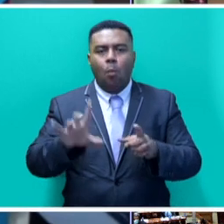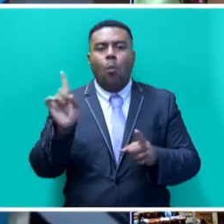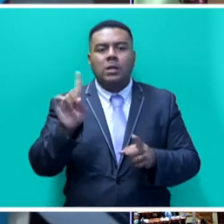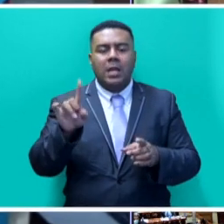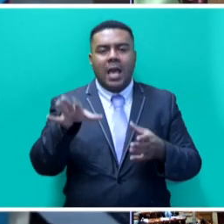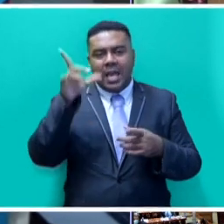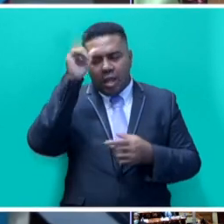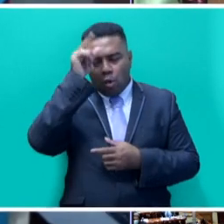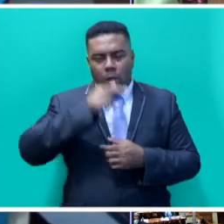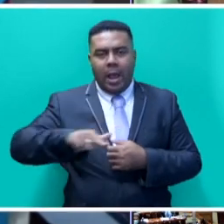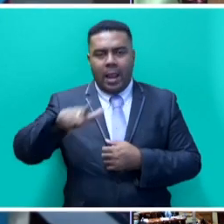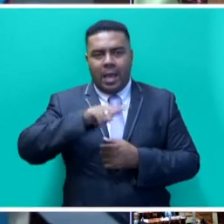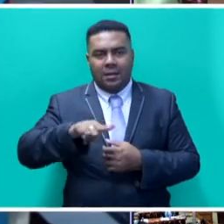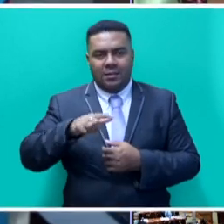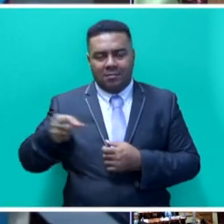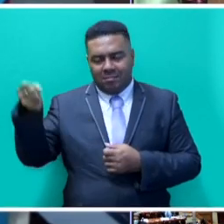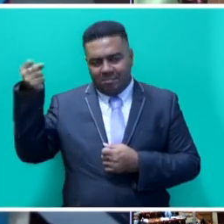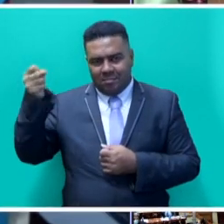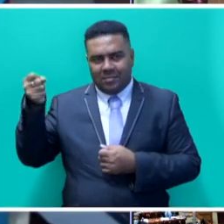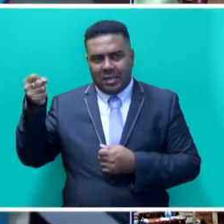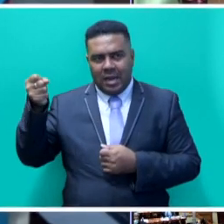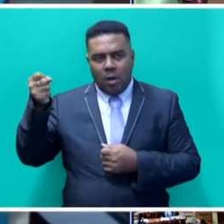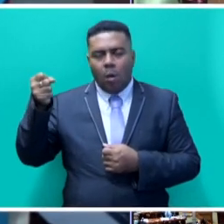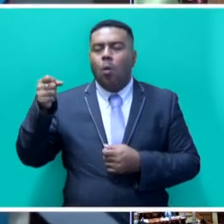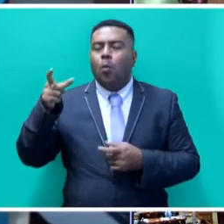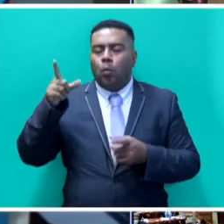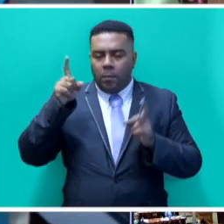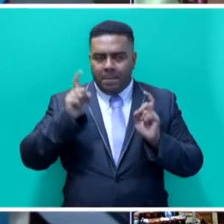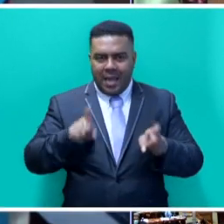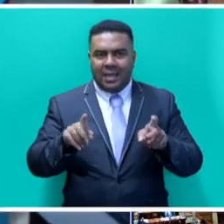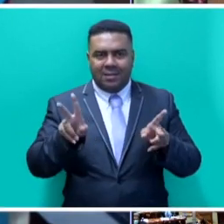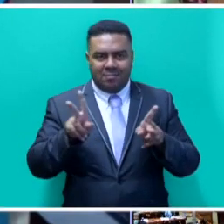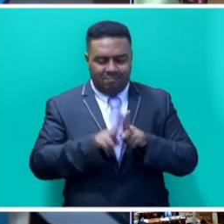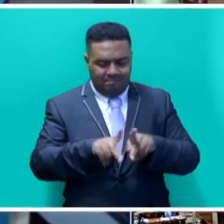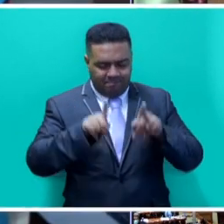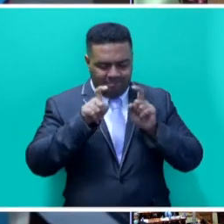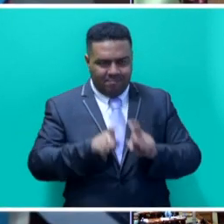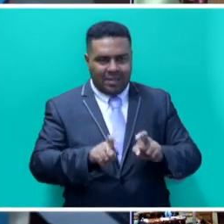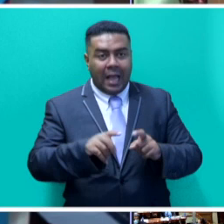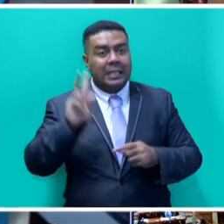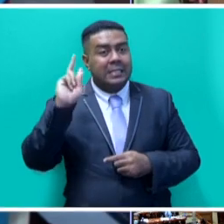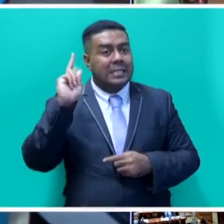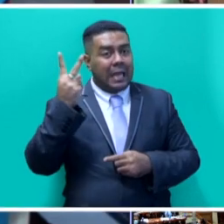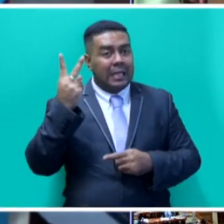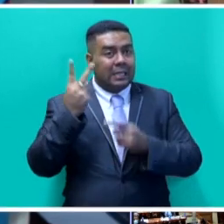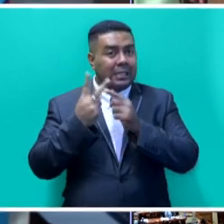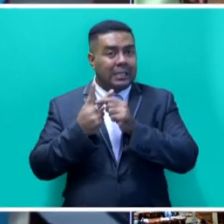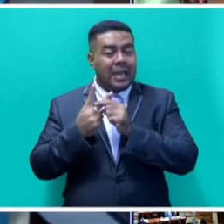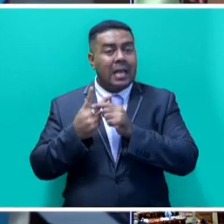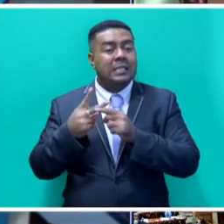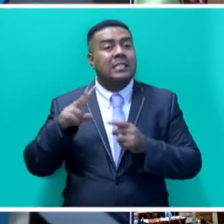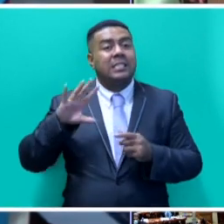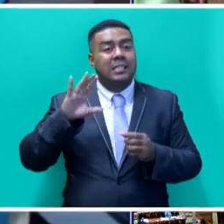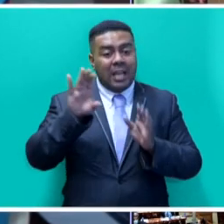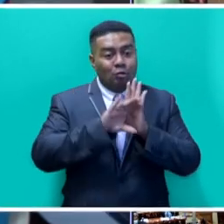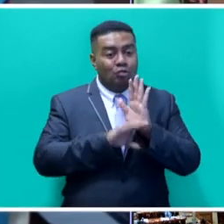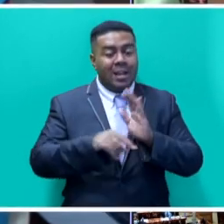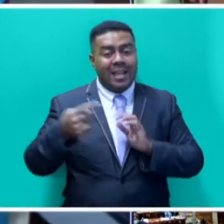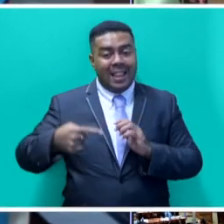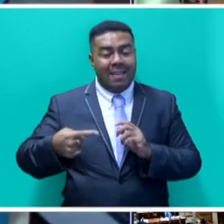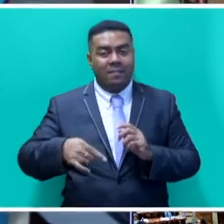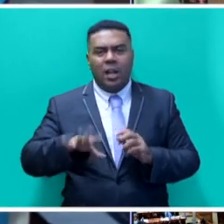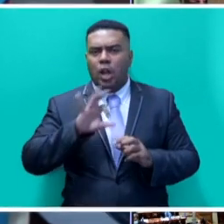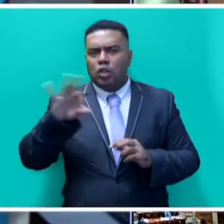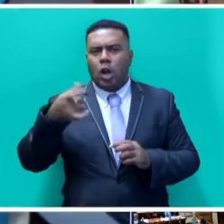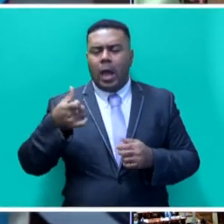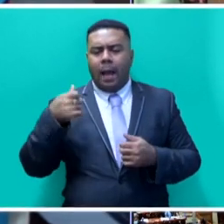terms and conditions of the lease remain intact. Secondly, section 11 does not apply